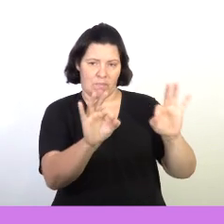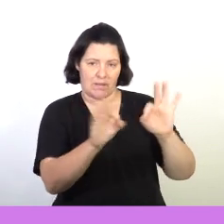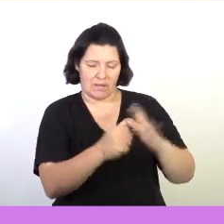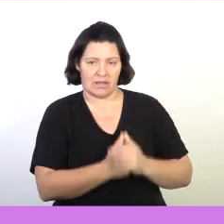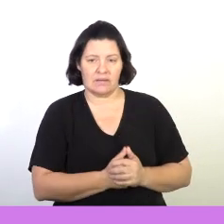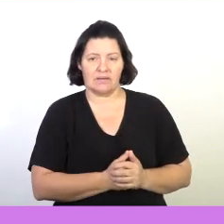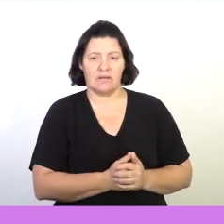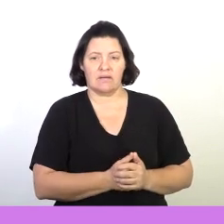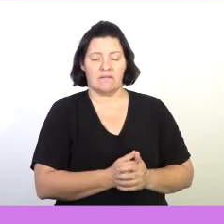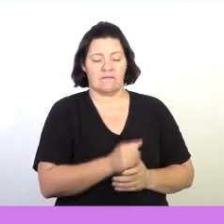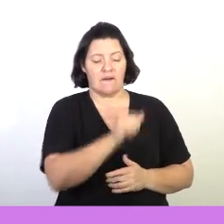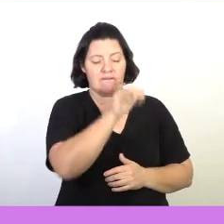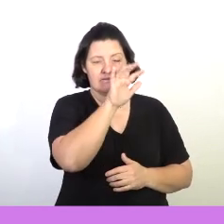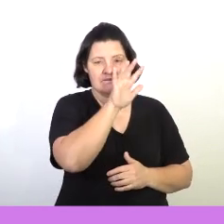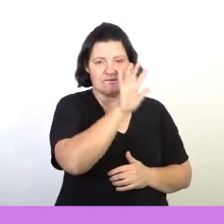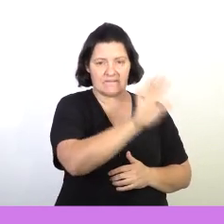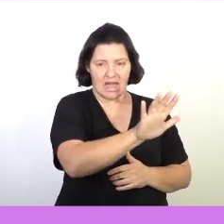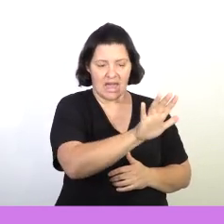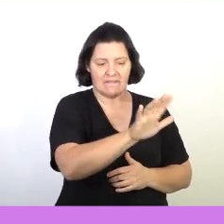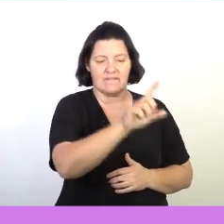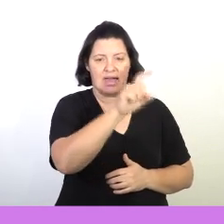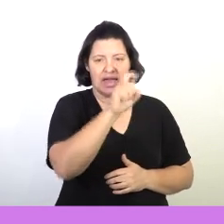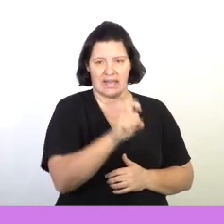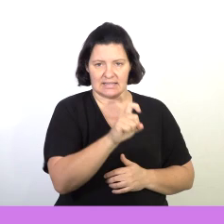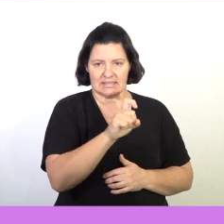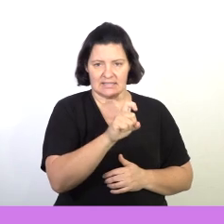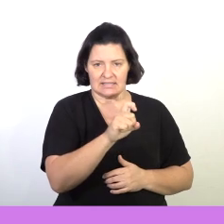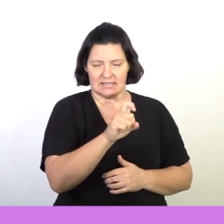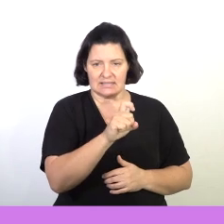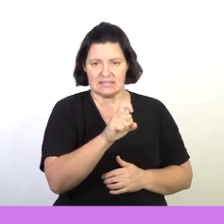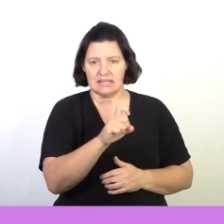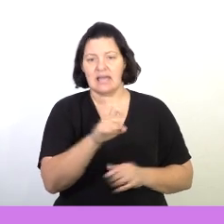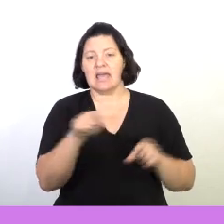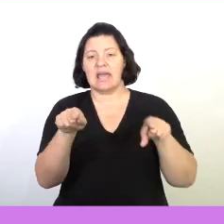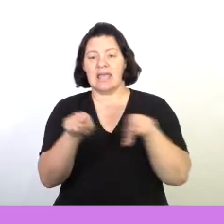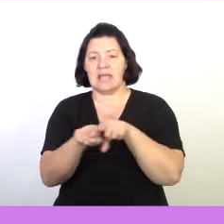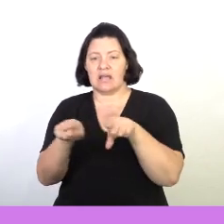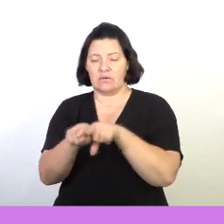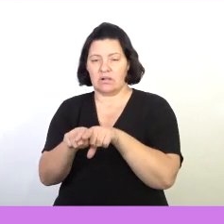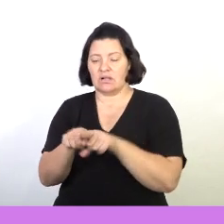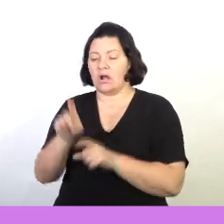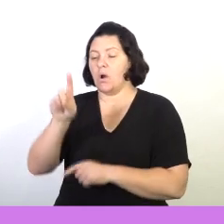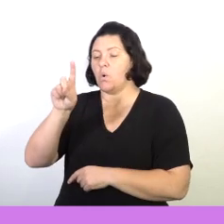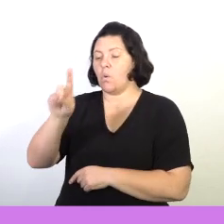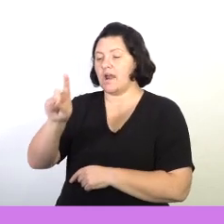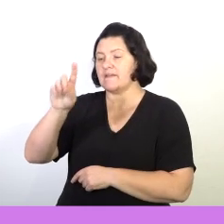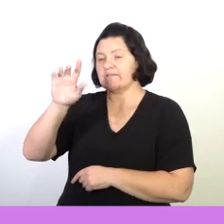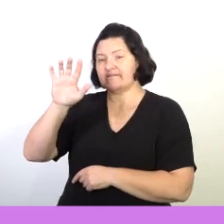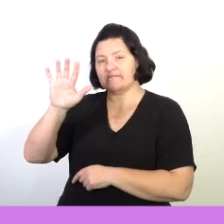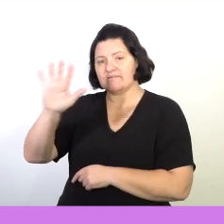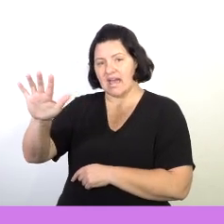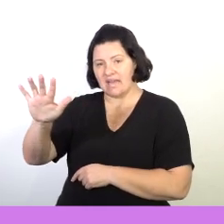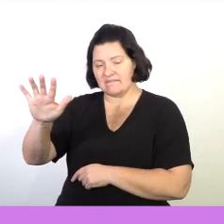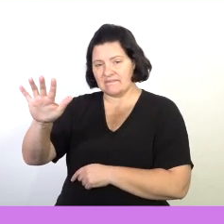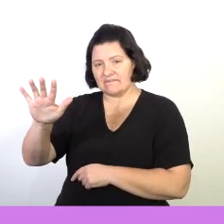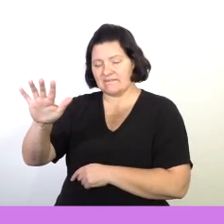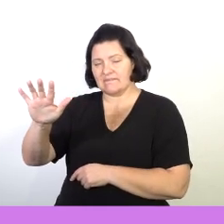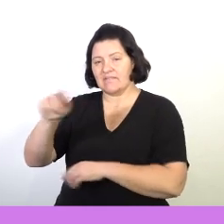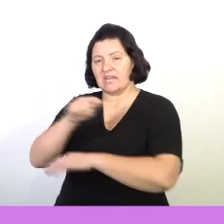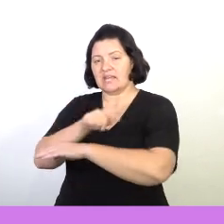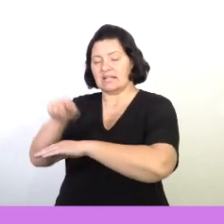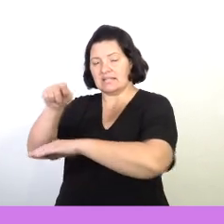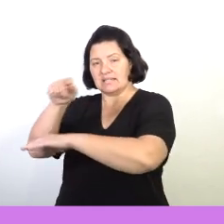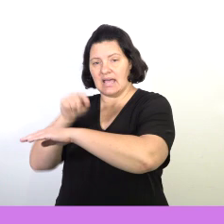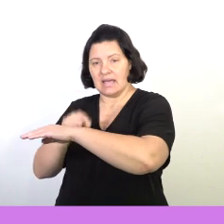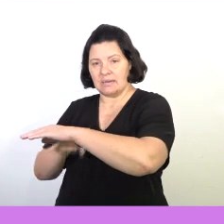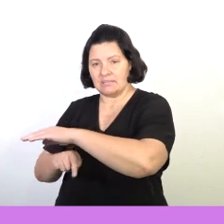write it proper. It will be 5x being equals to 15 times 1